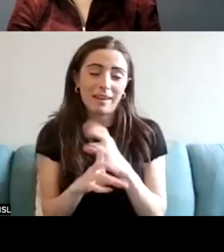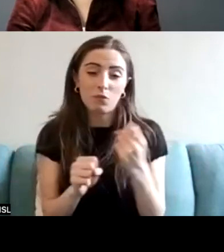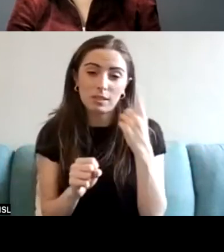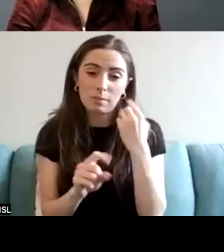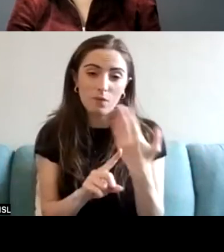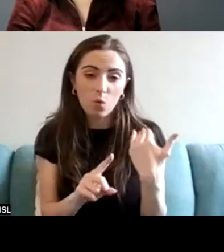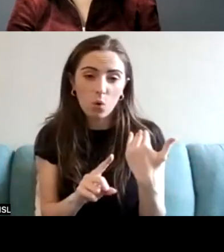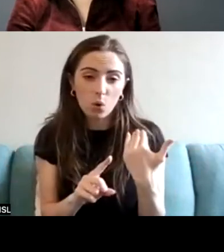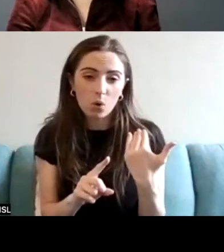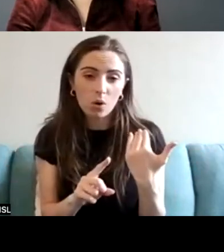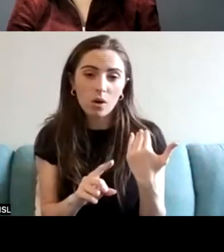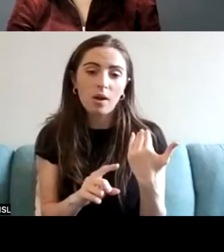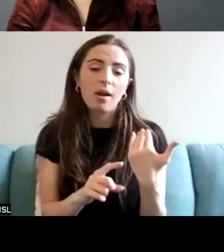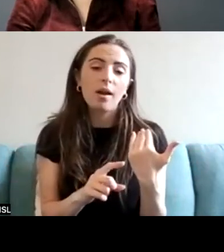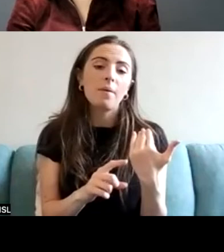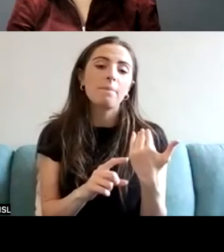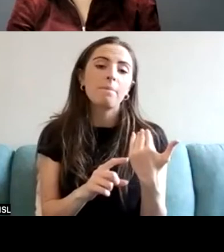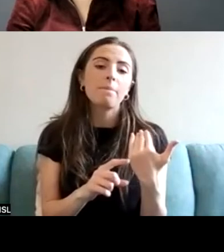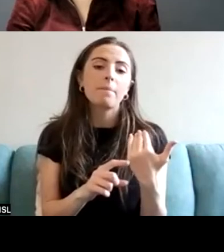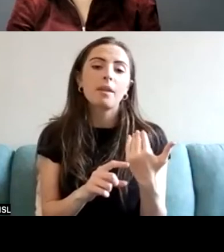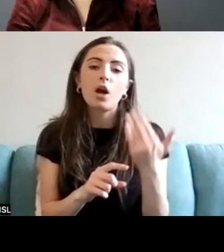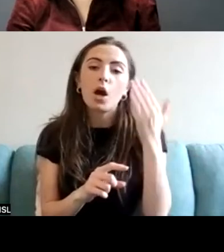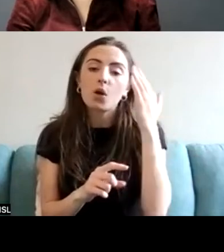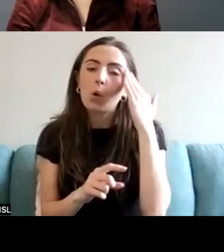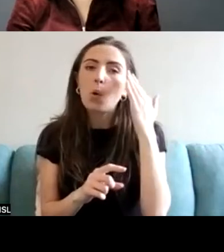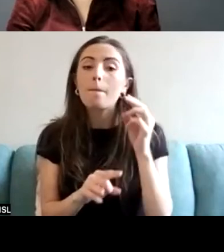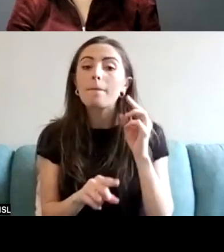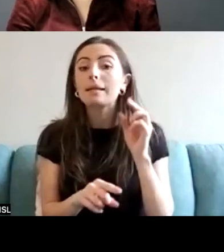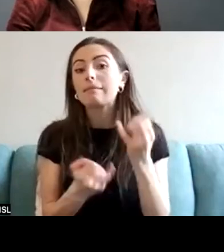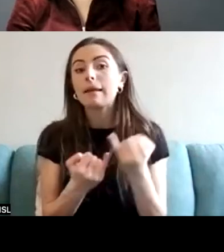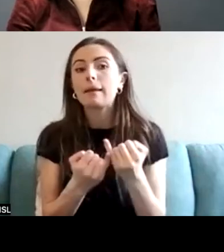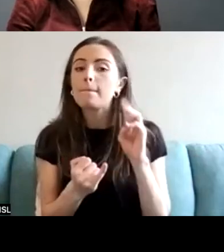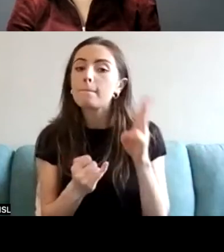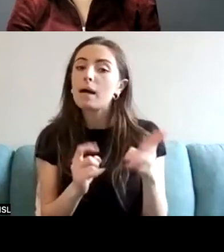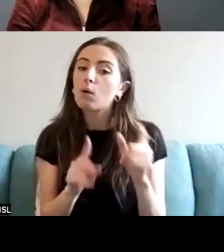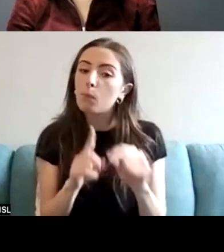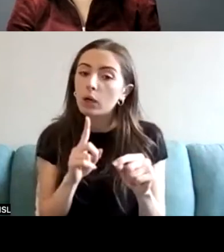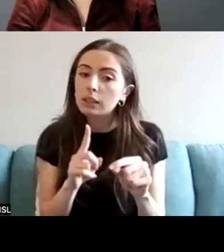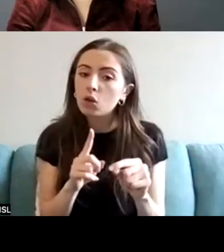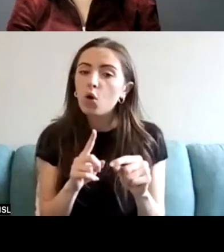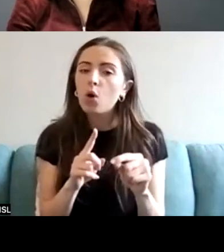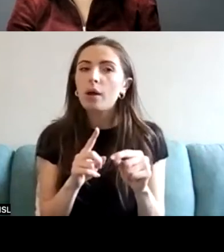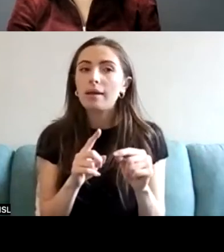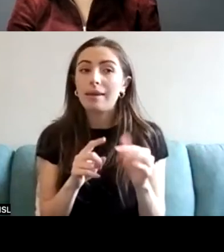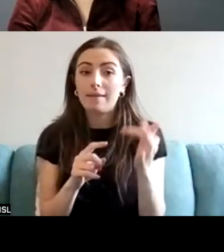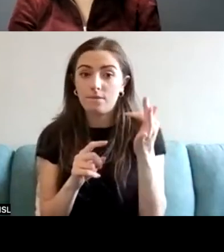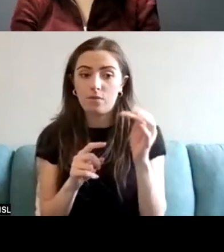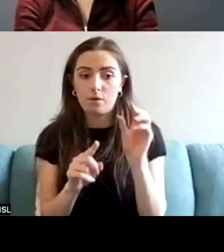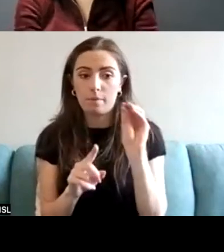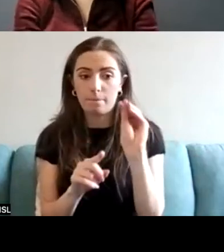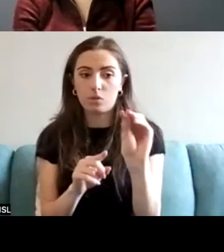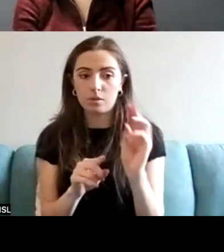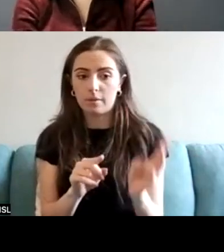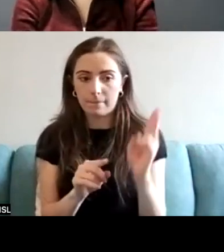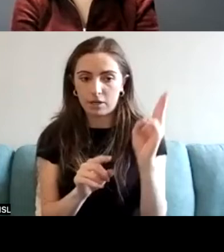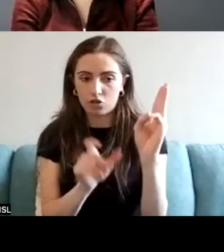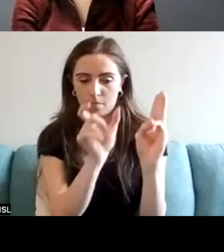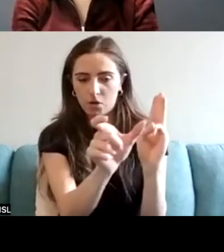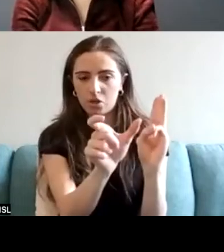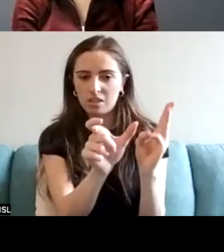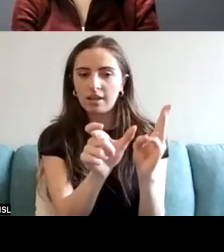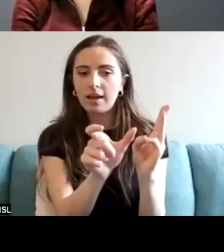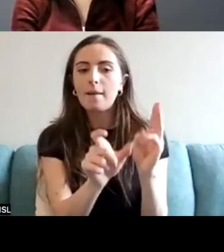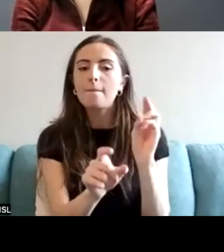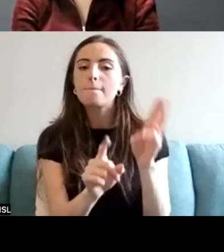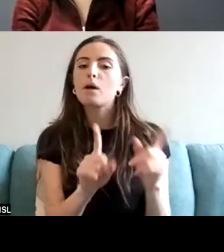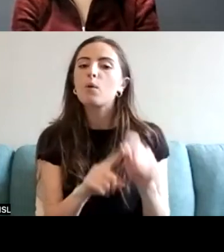come up and say, it makes a stab at it. It's pretty far off usually in terms of what the actual image is.